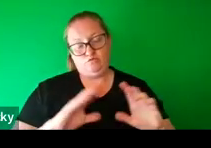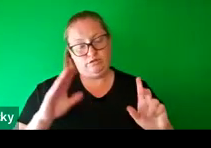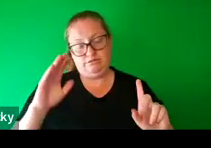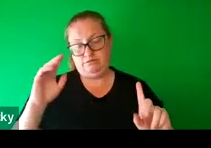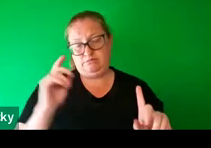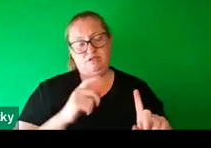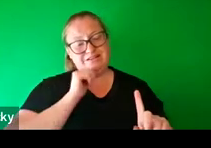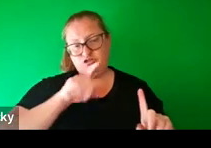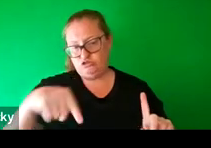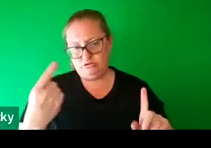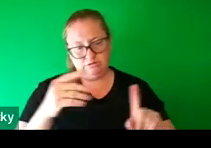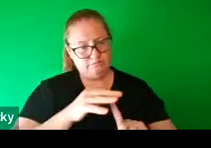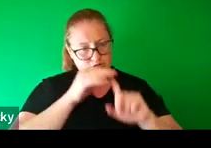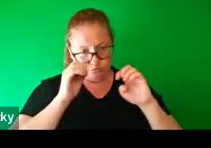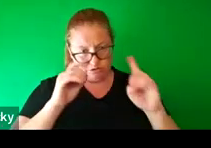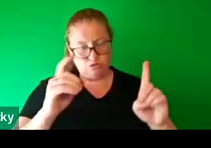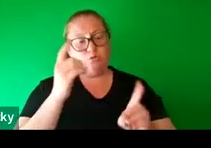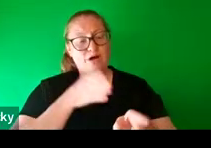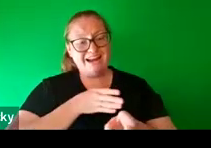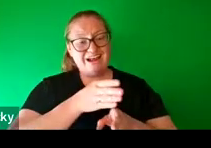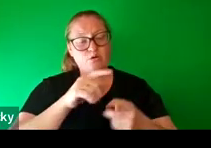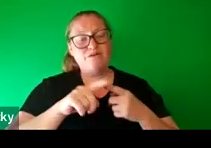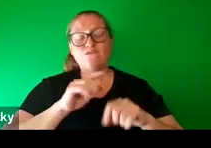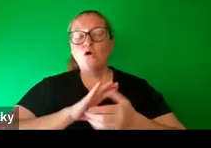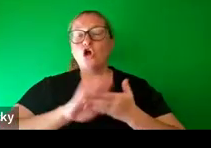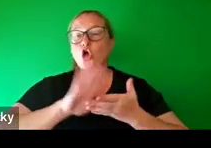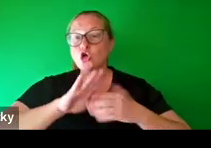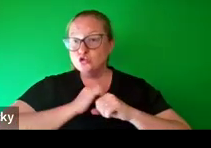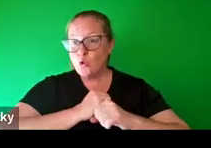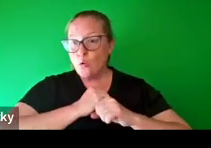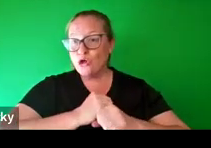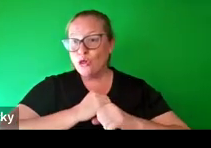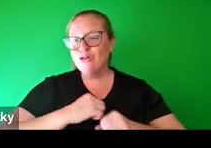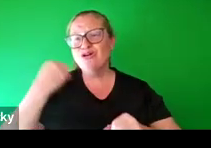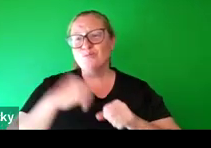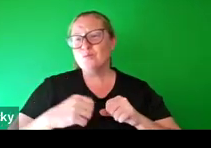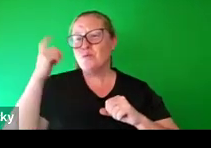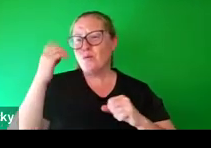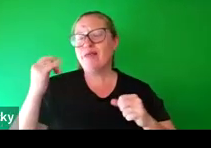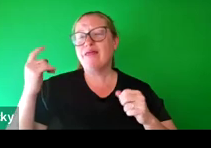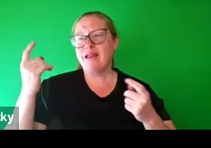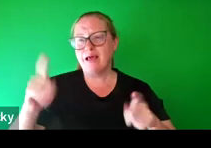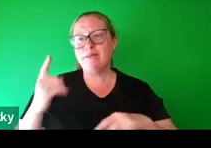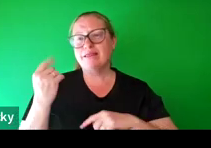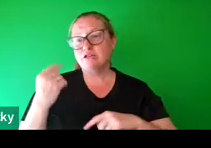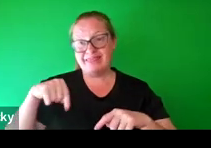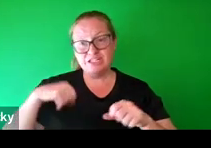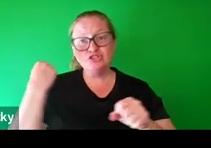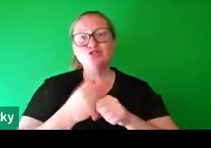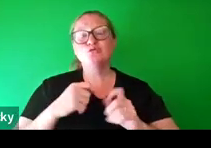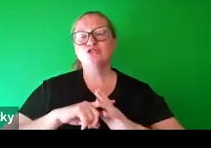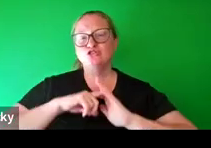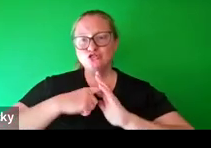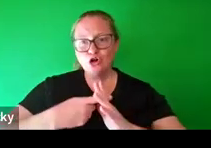education. One area has been in custodial work. Remember, there was one that was brought forward last year, but this year we started,